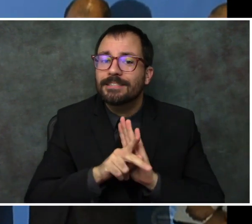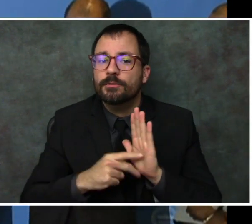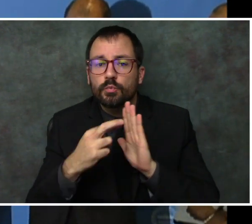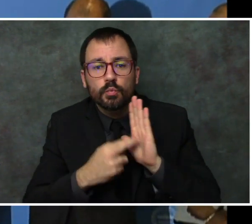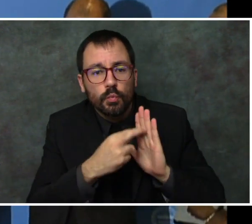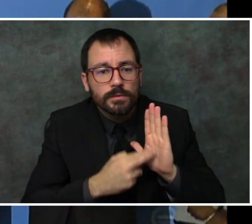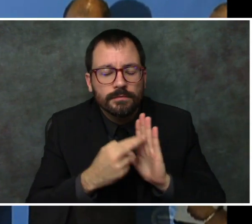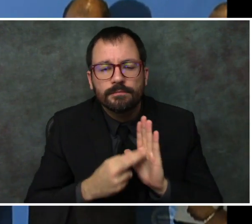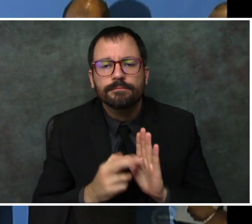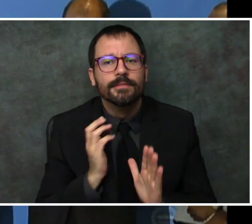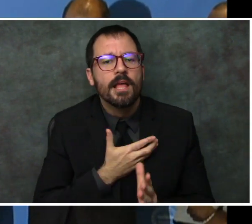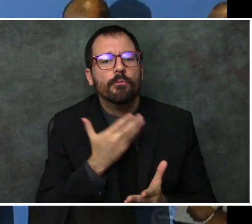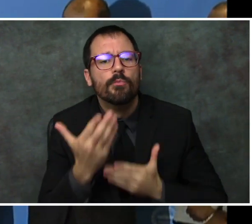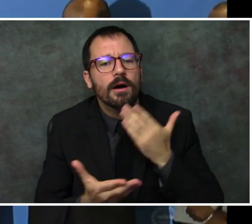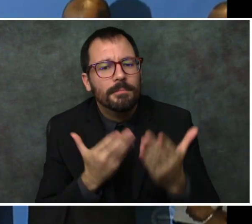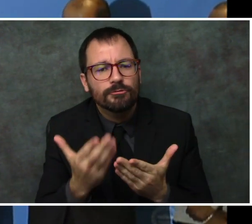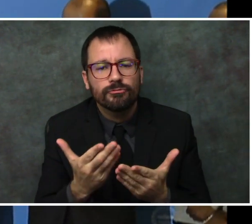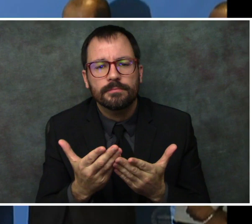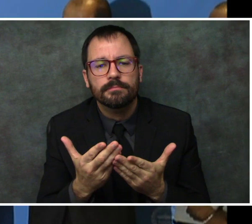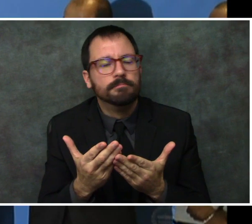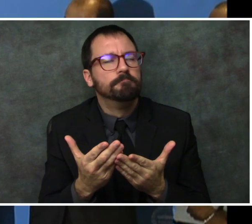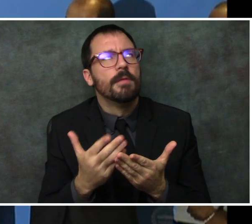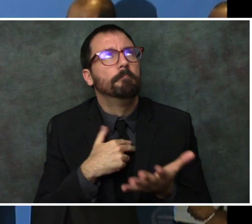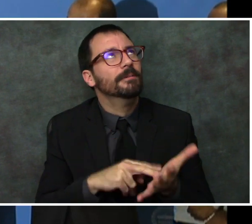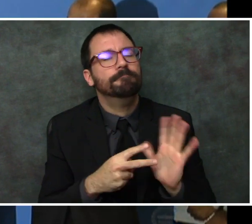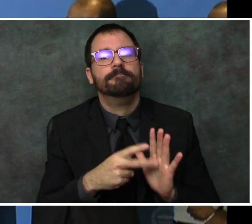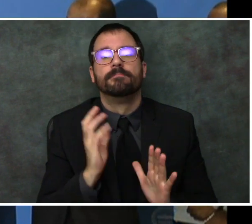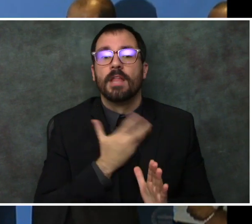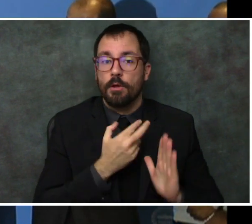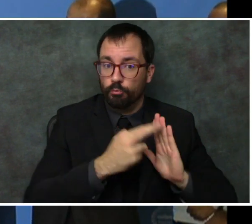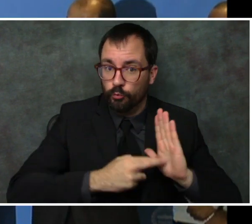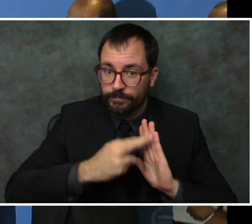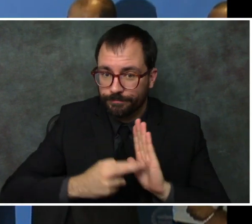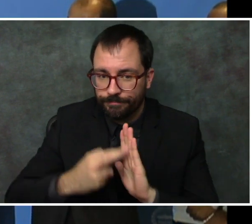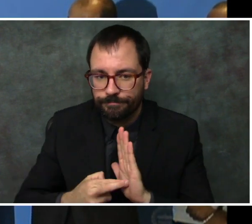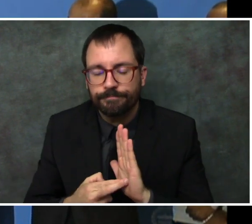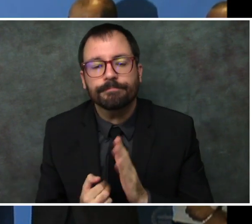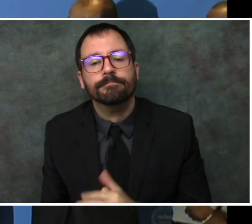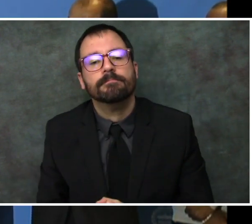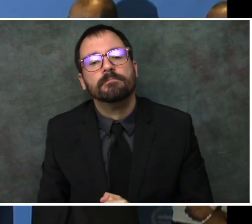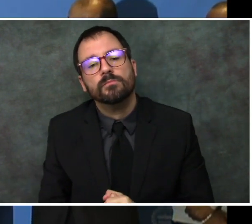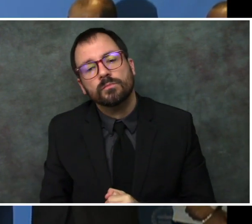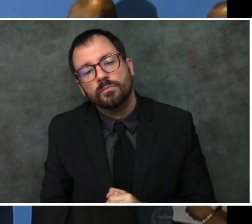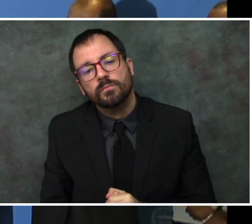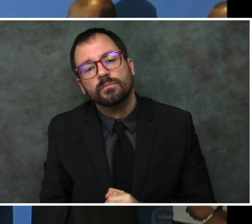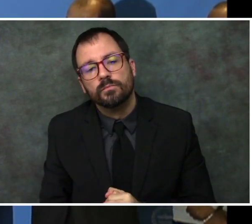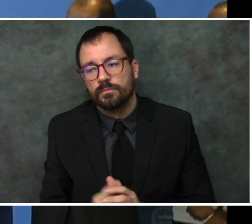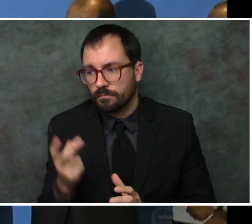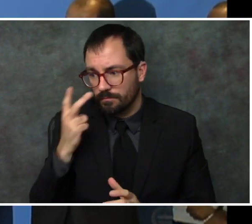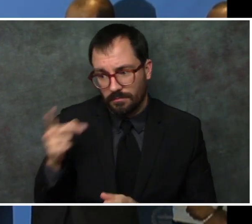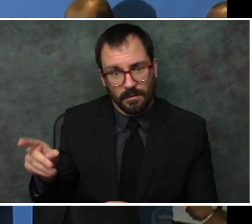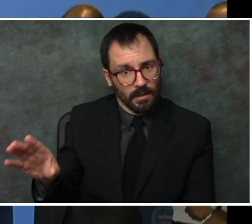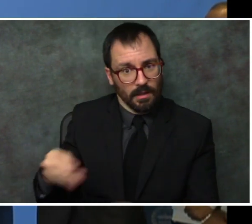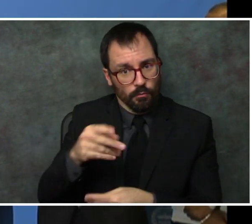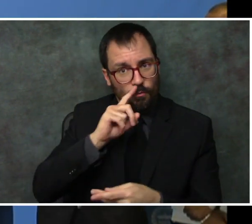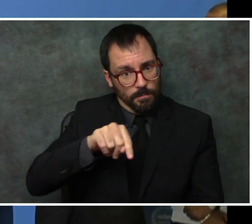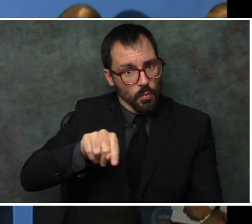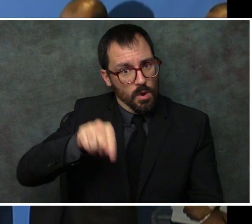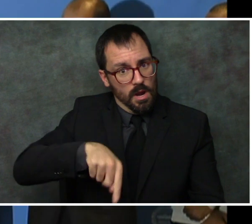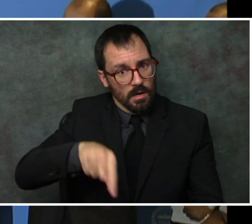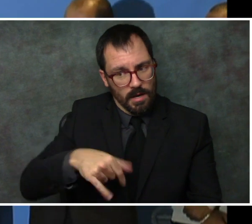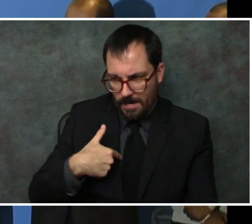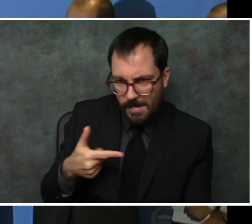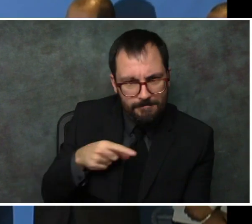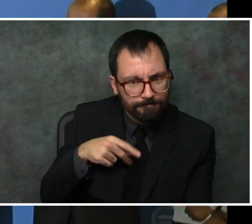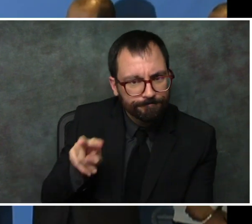regulations, and as well, take the recommendations from this esteemed panel. Thank you for the chair, Mr. Budd, one